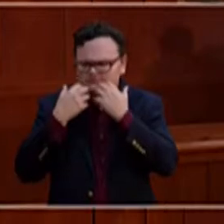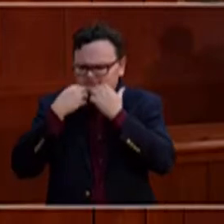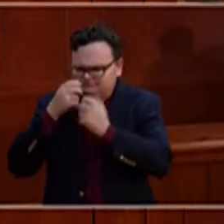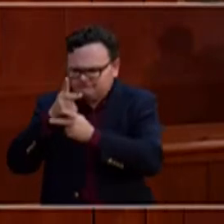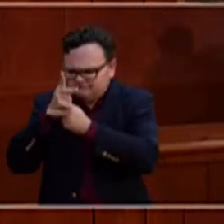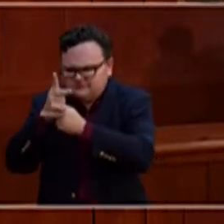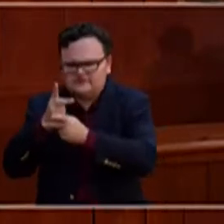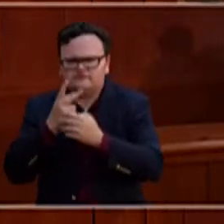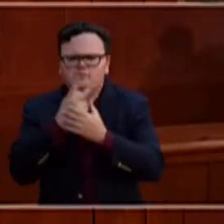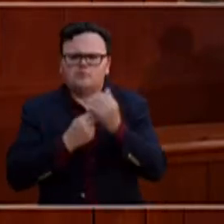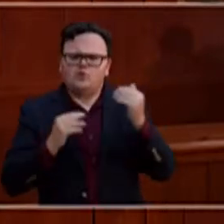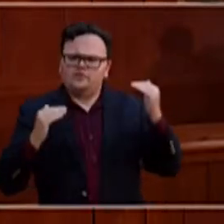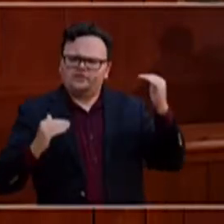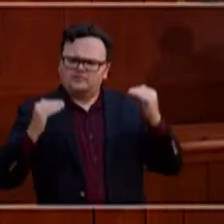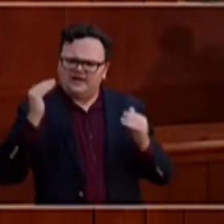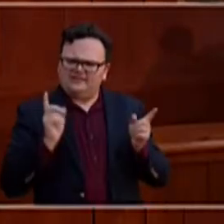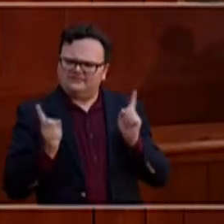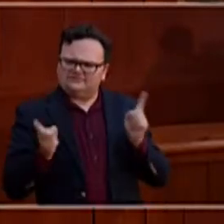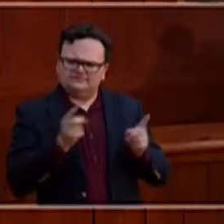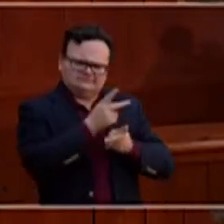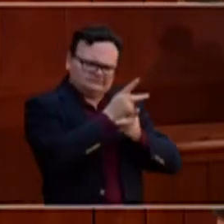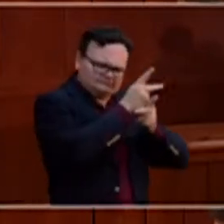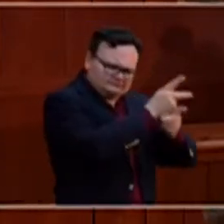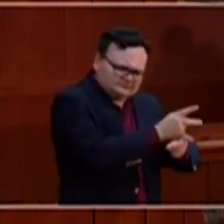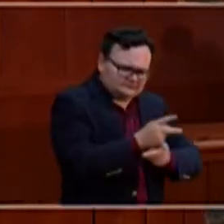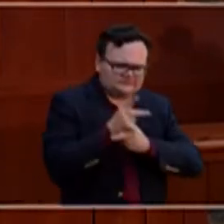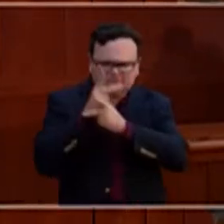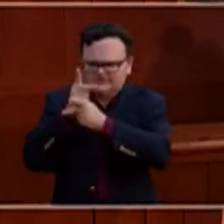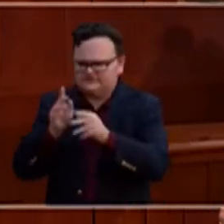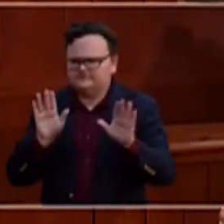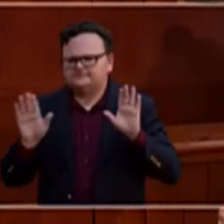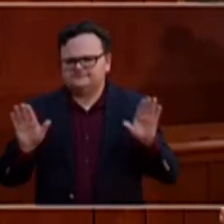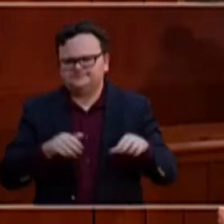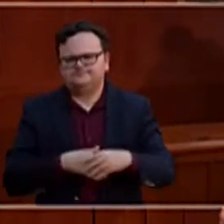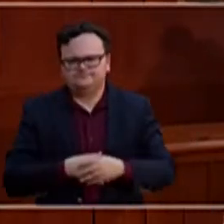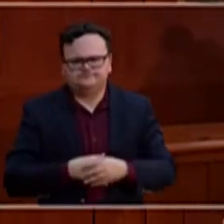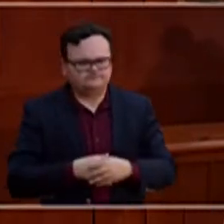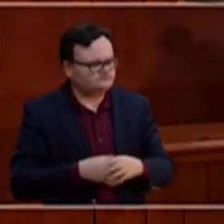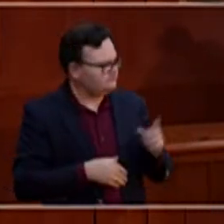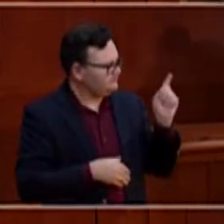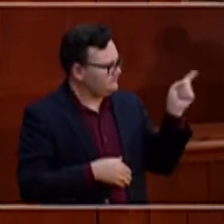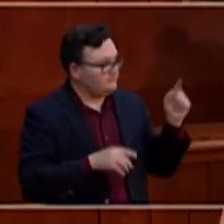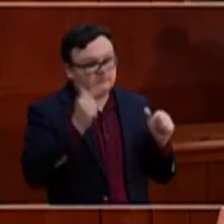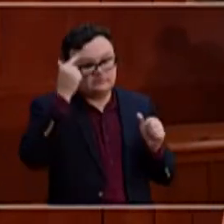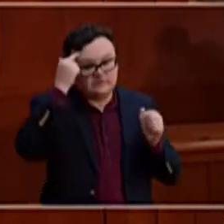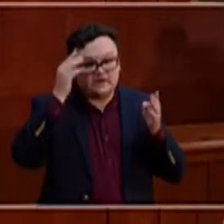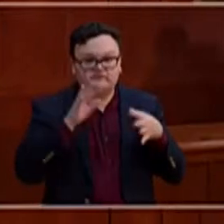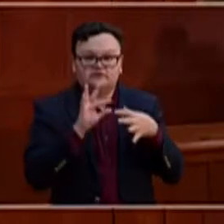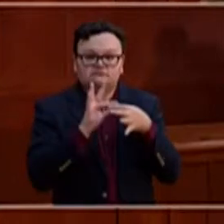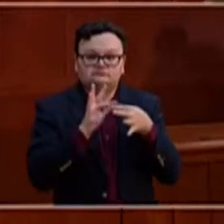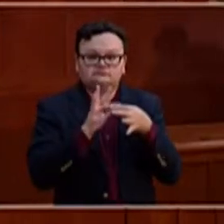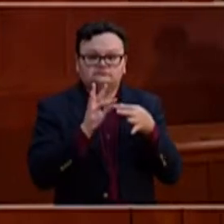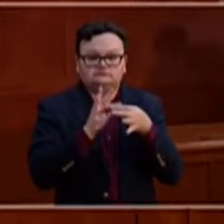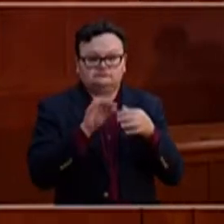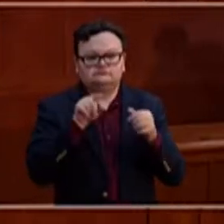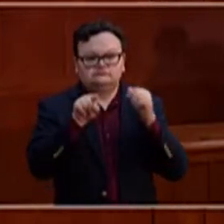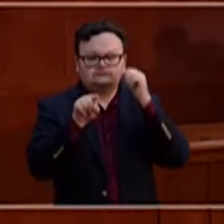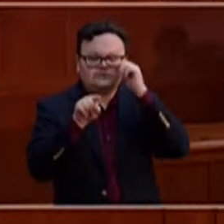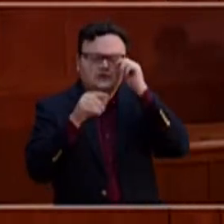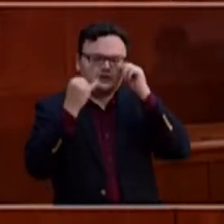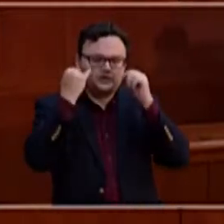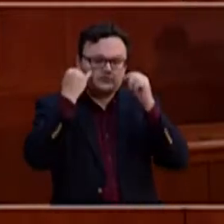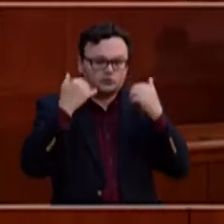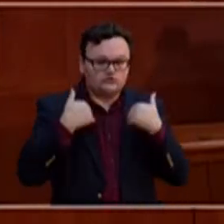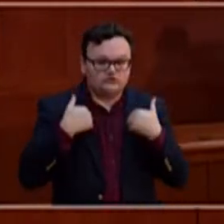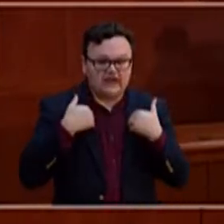both of them very well. And I think that just goes to, for the message for folks, if you are experiencing some of those other